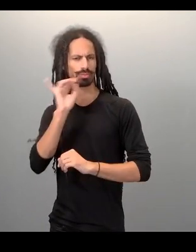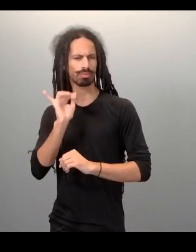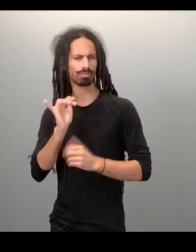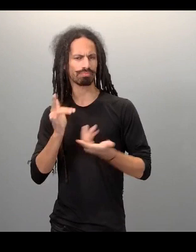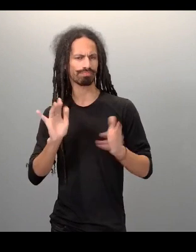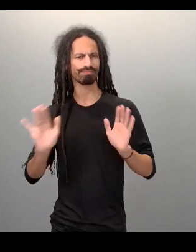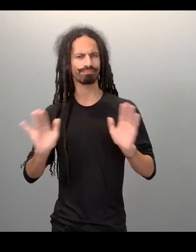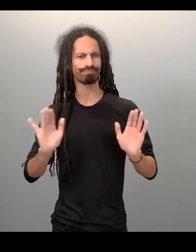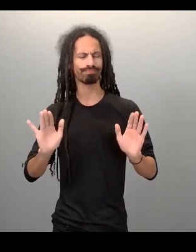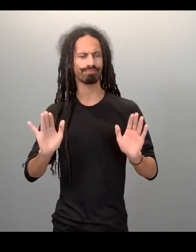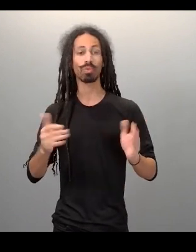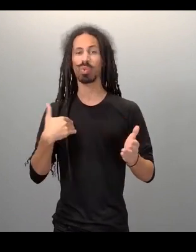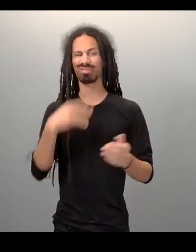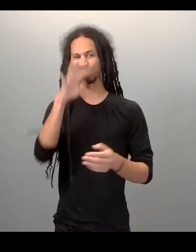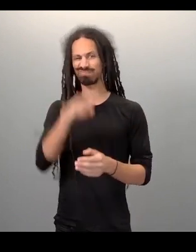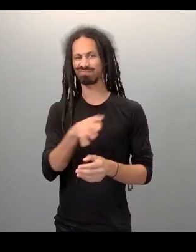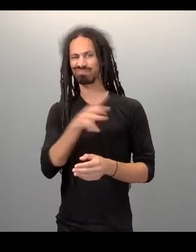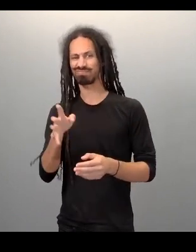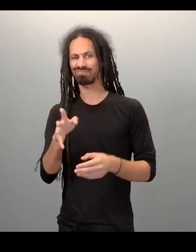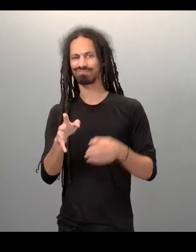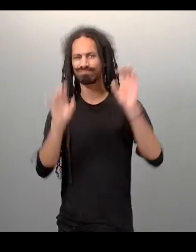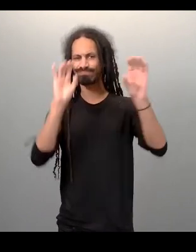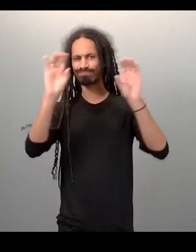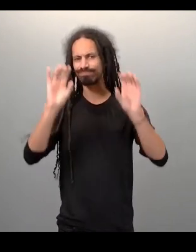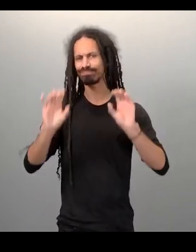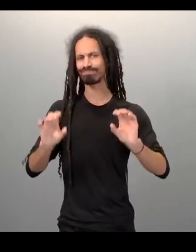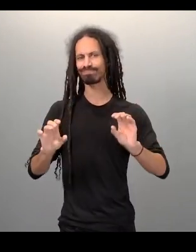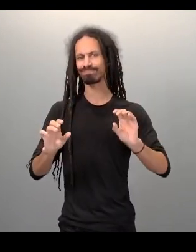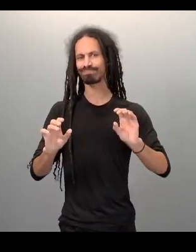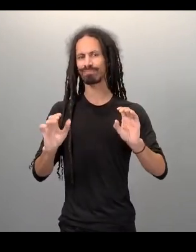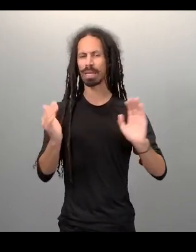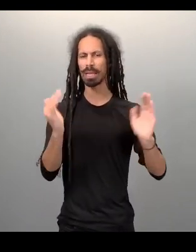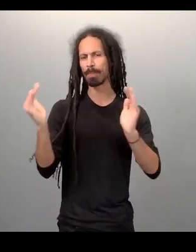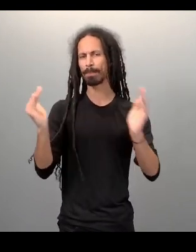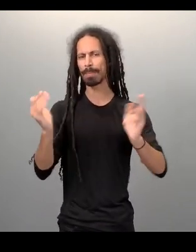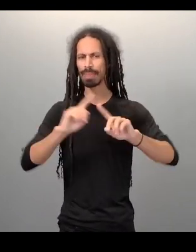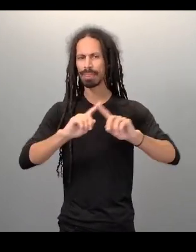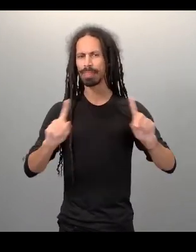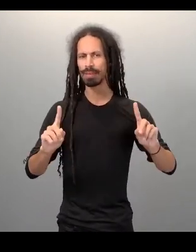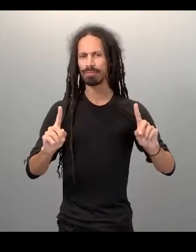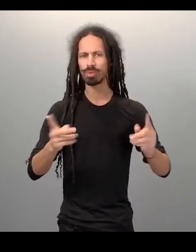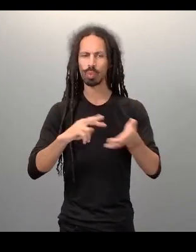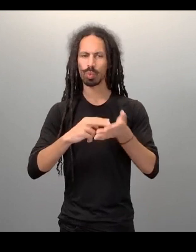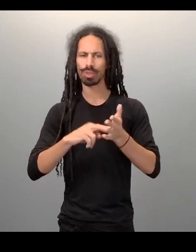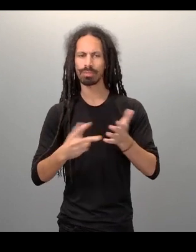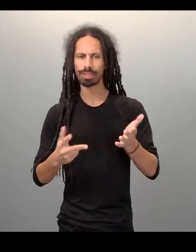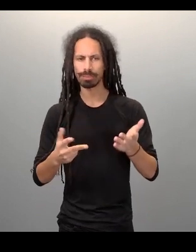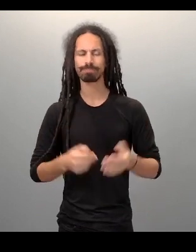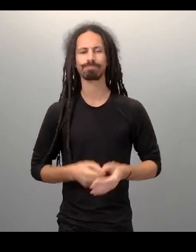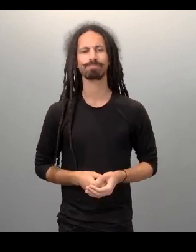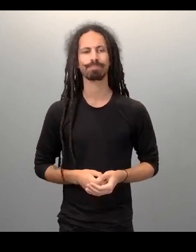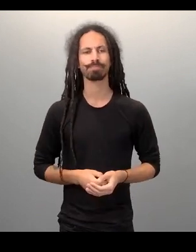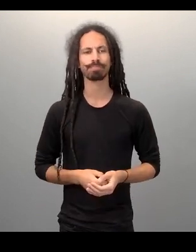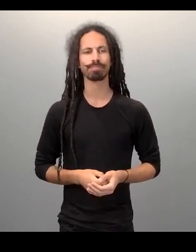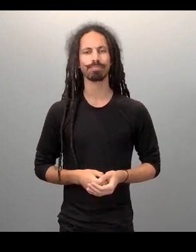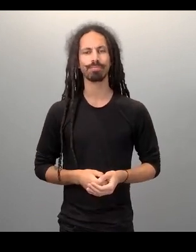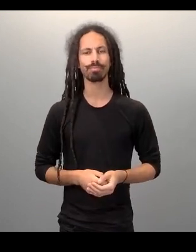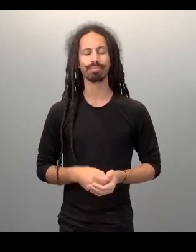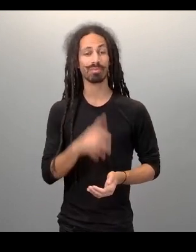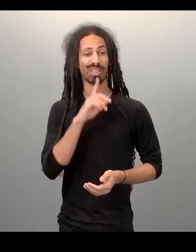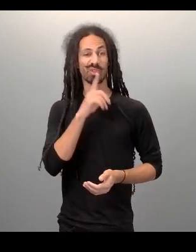handy table that shows you, in essence, what is the difference. And really, they're